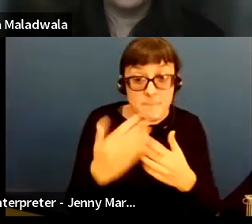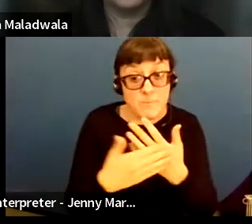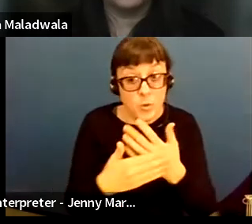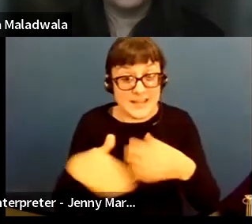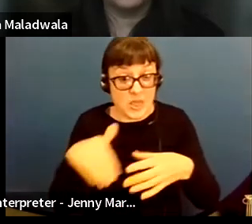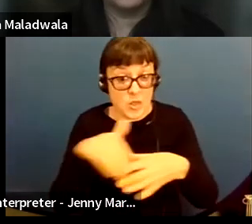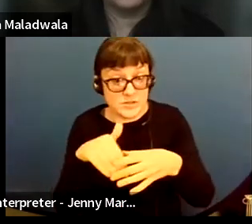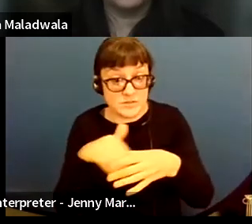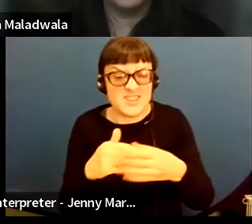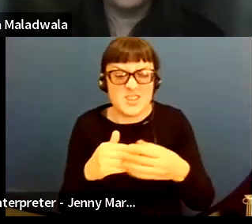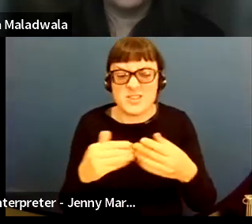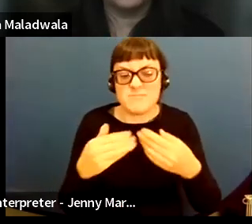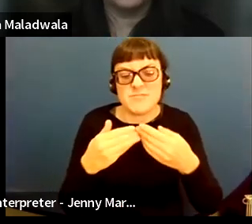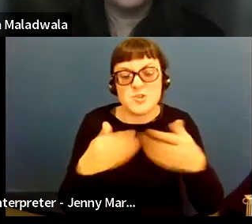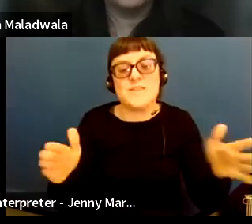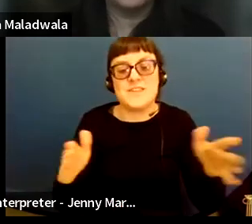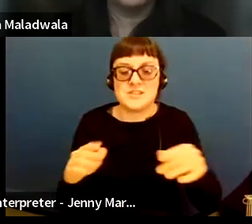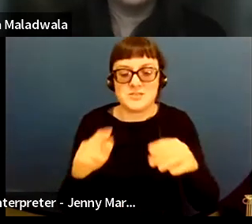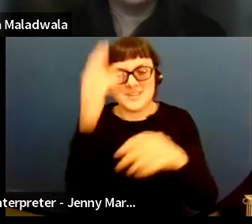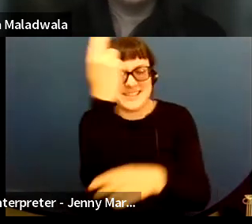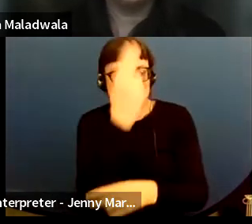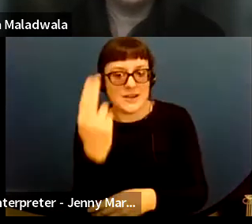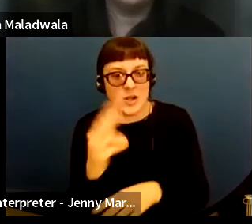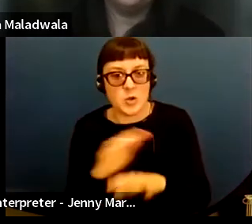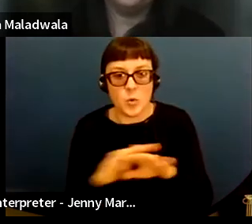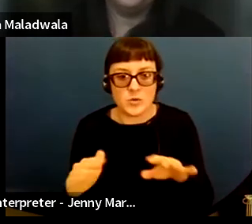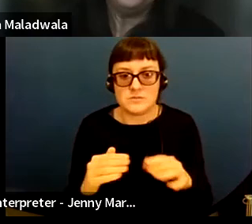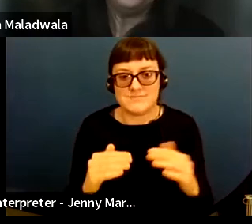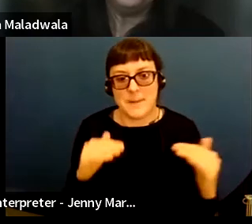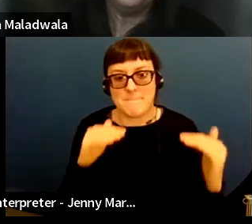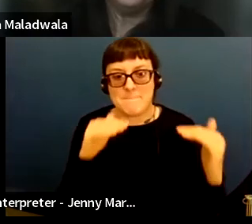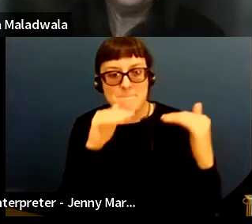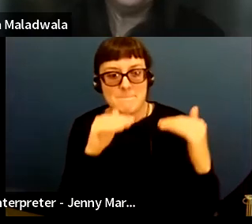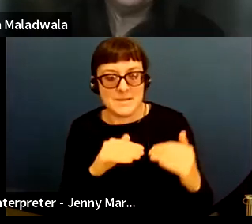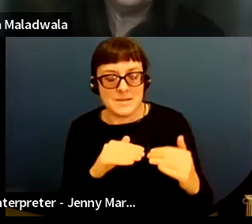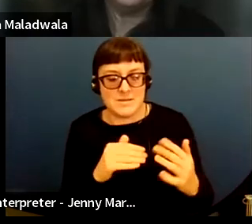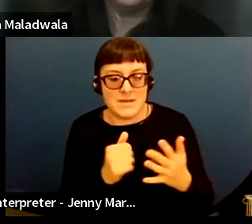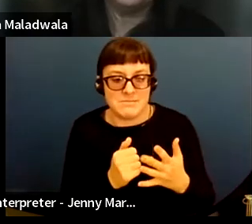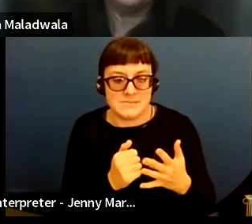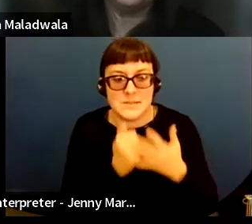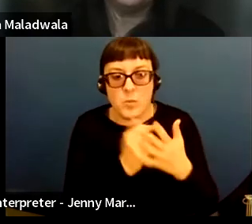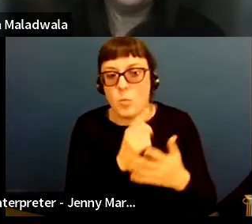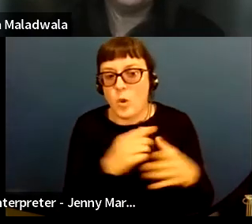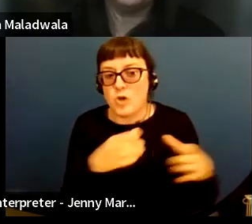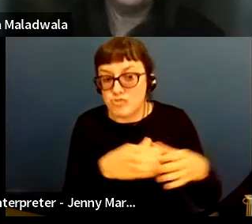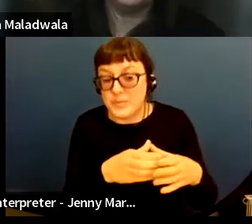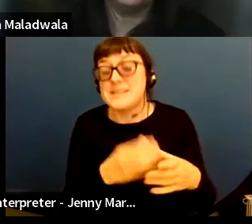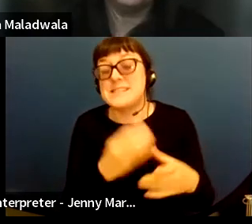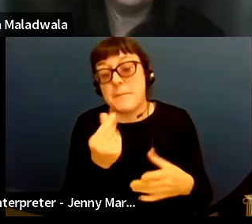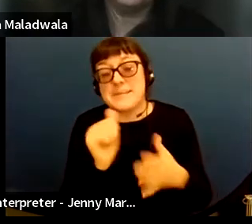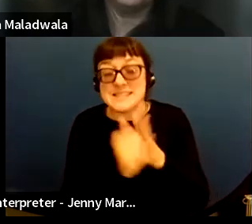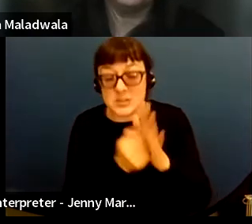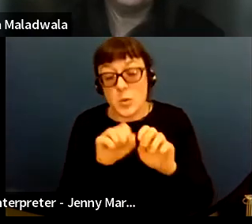a universal type design rather than a compensatory design. Yes, we will lose some of those